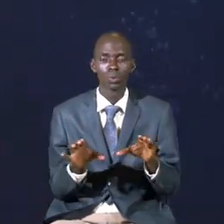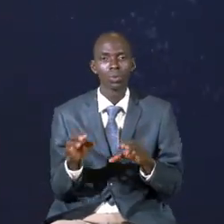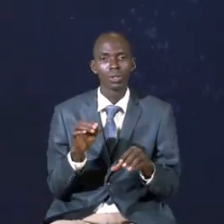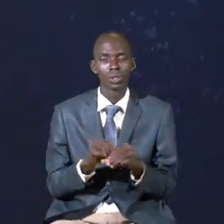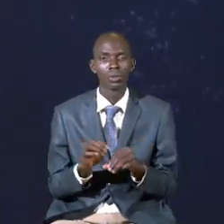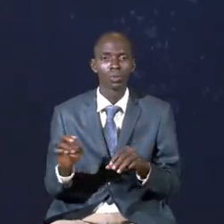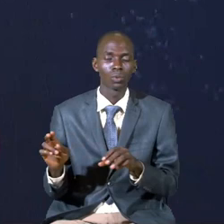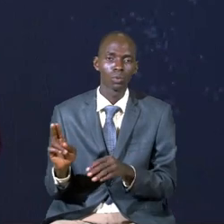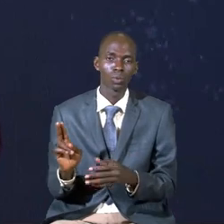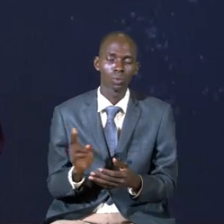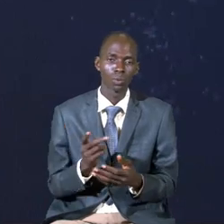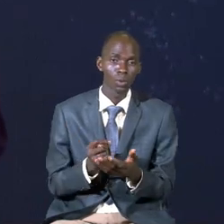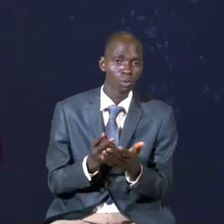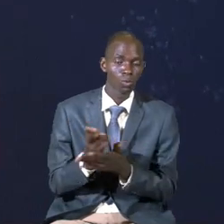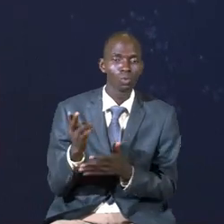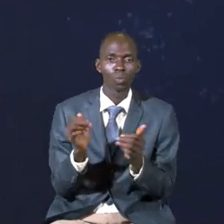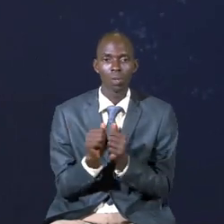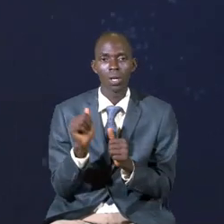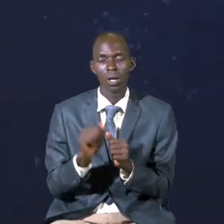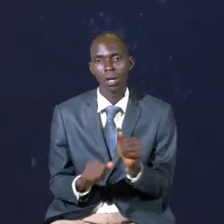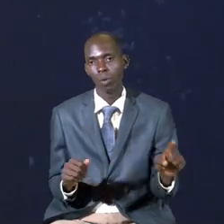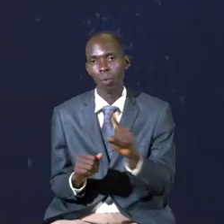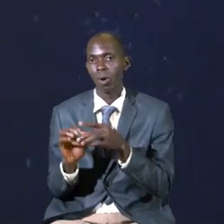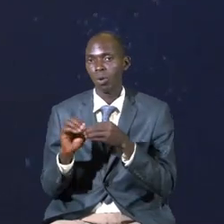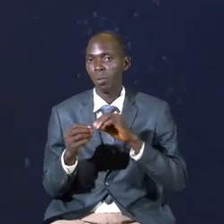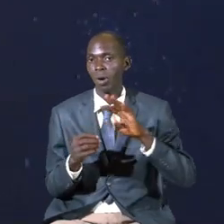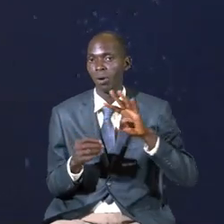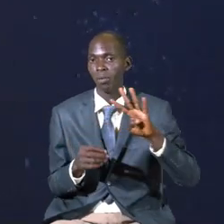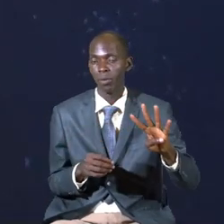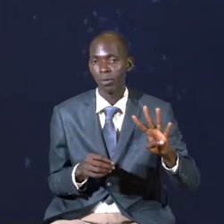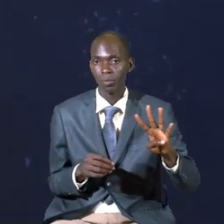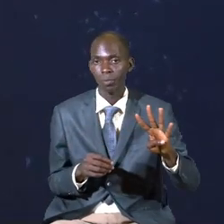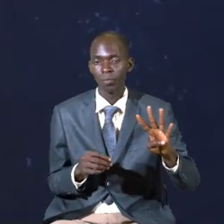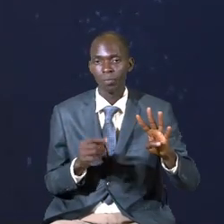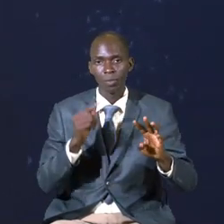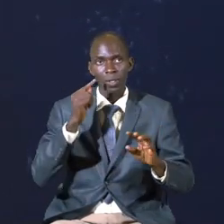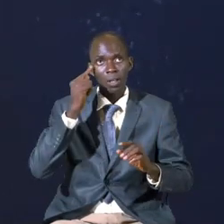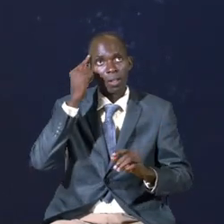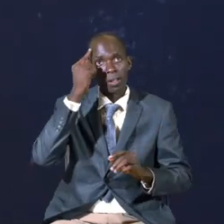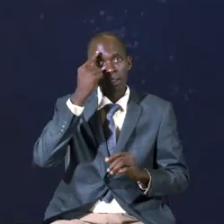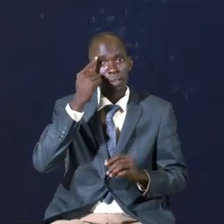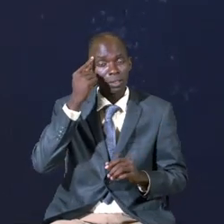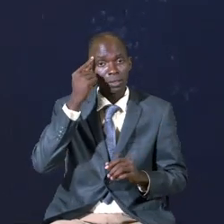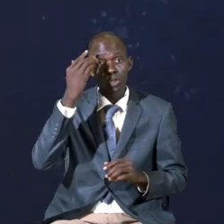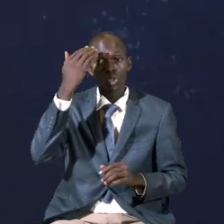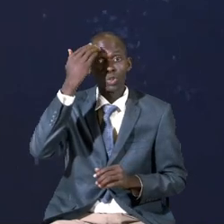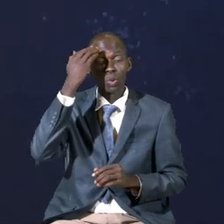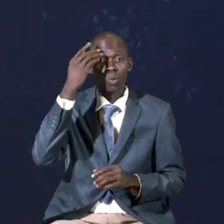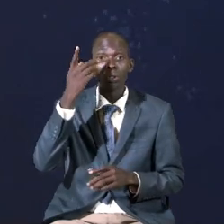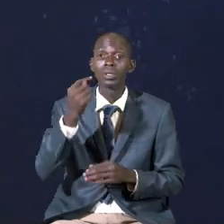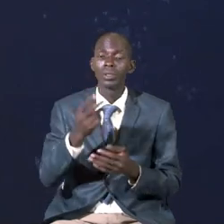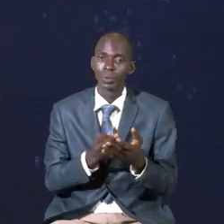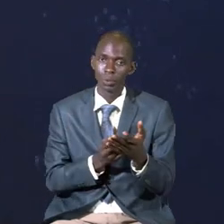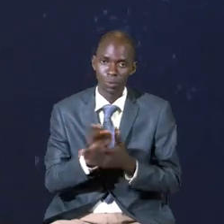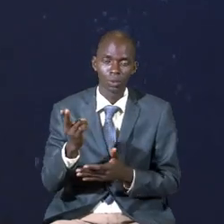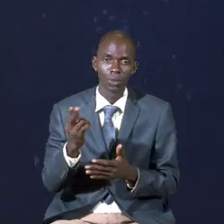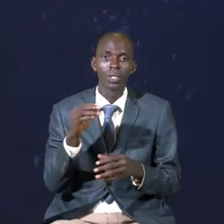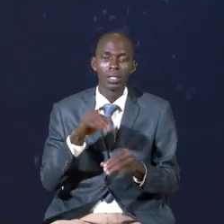with everyone number four discern the truth in